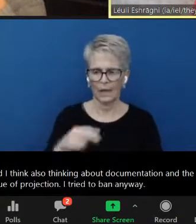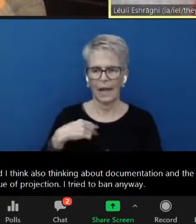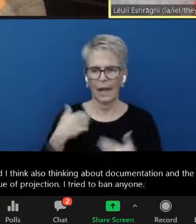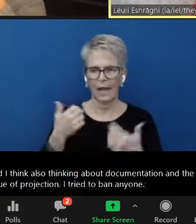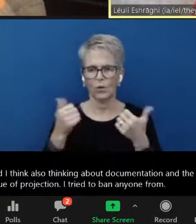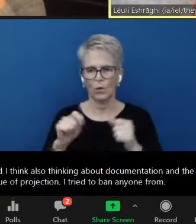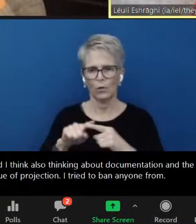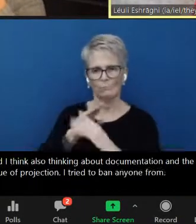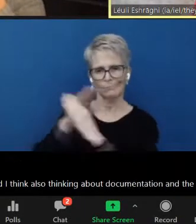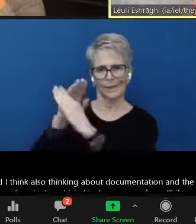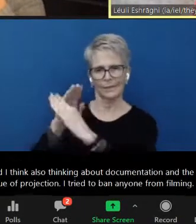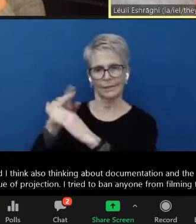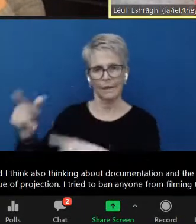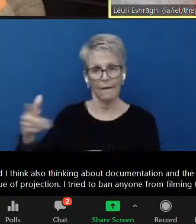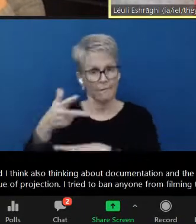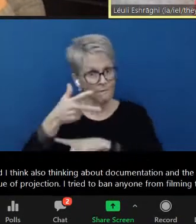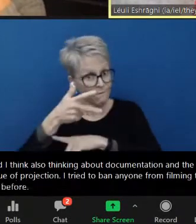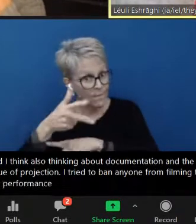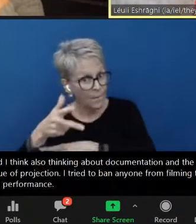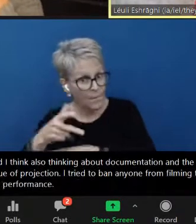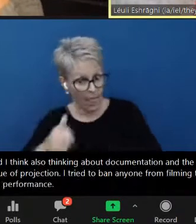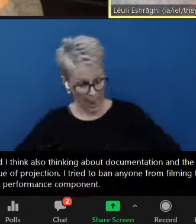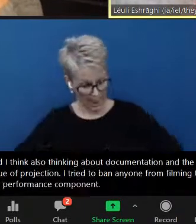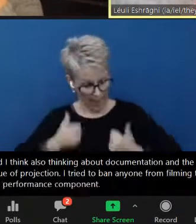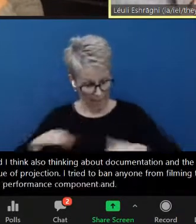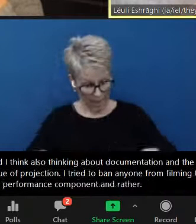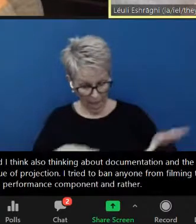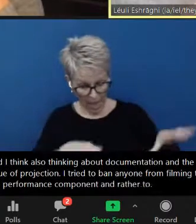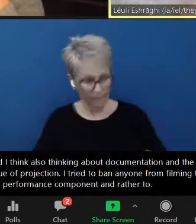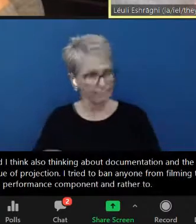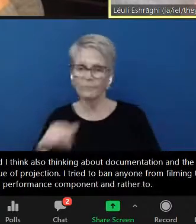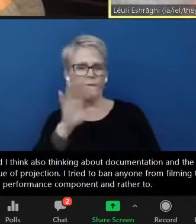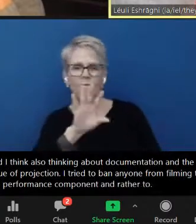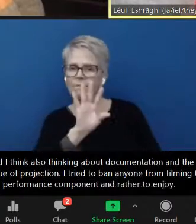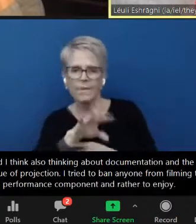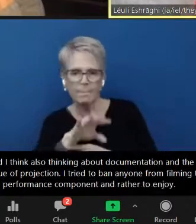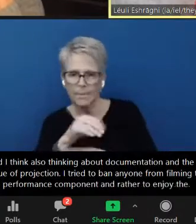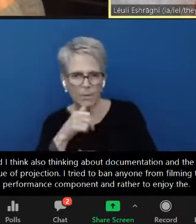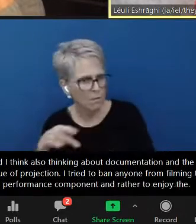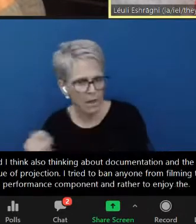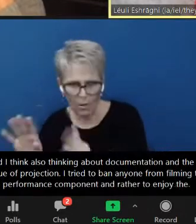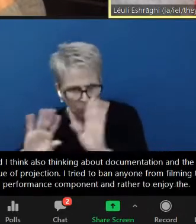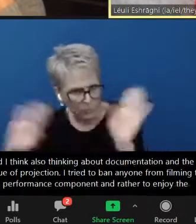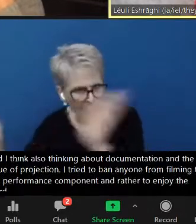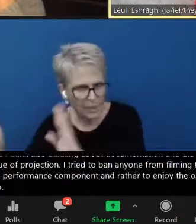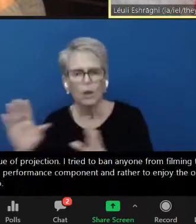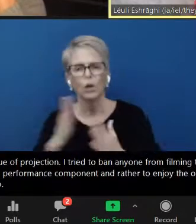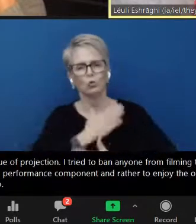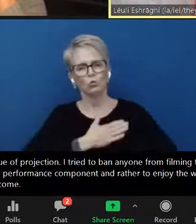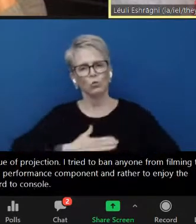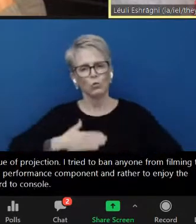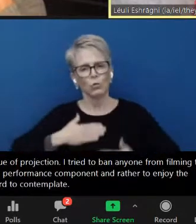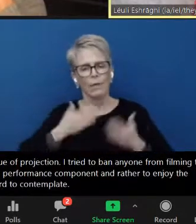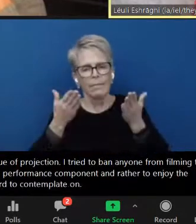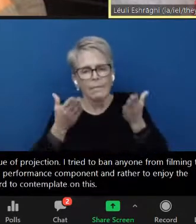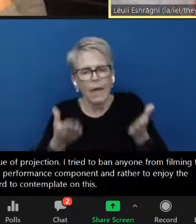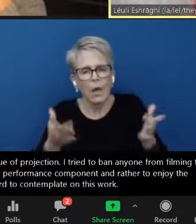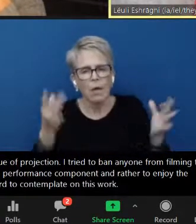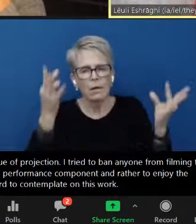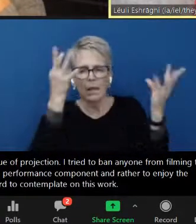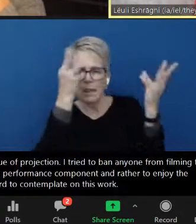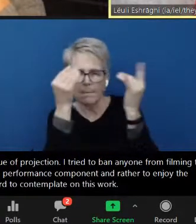anyone from filming the live performance component and rather to enjoy the, or to contemplate on this